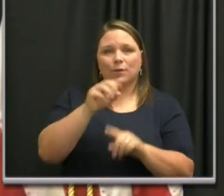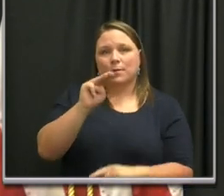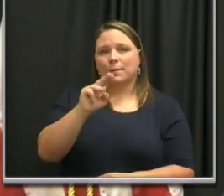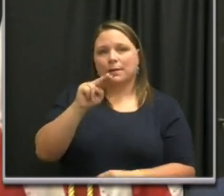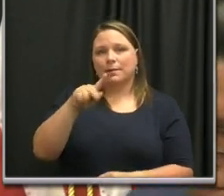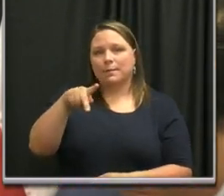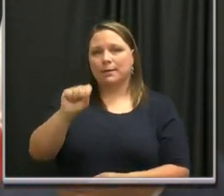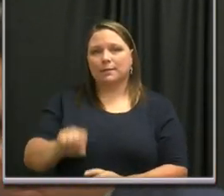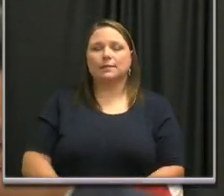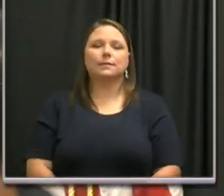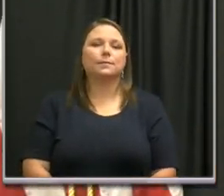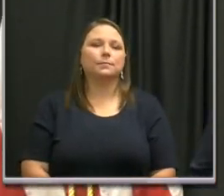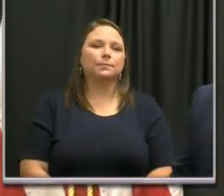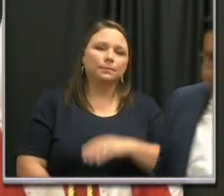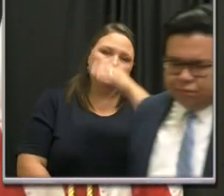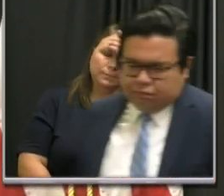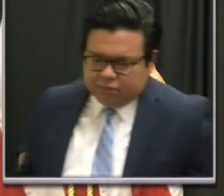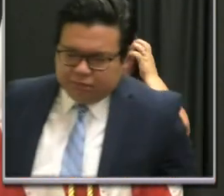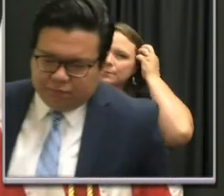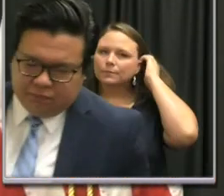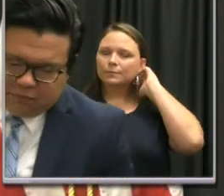Department.